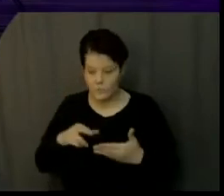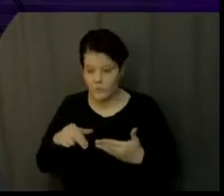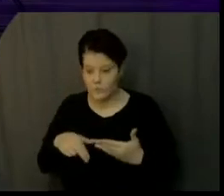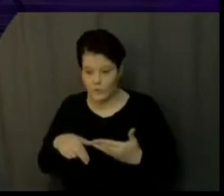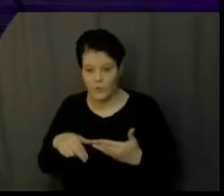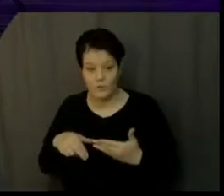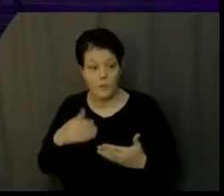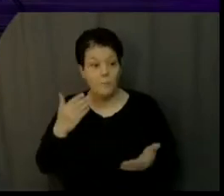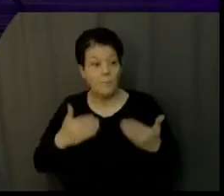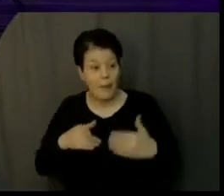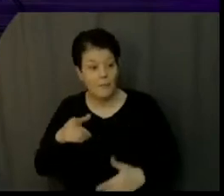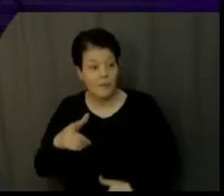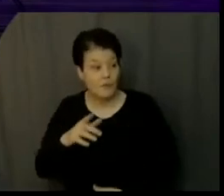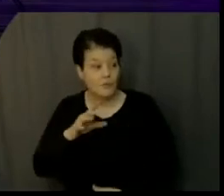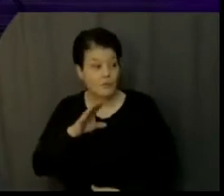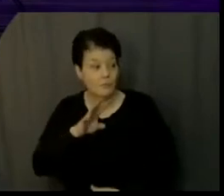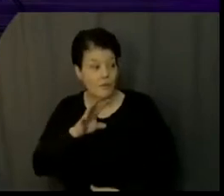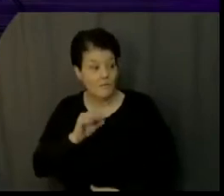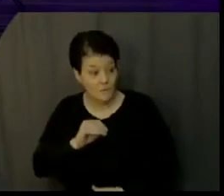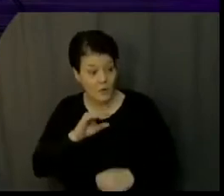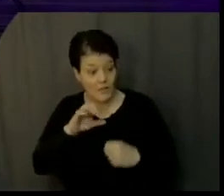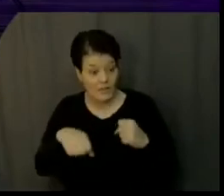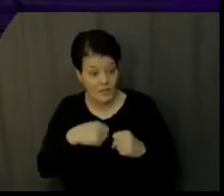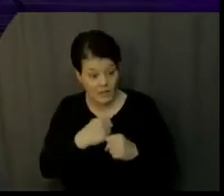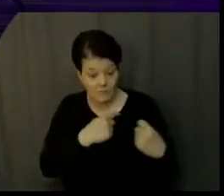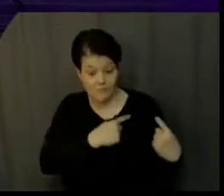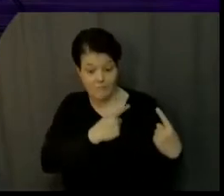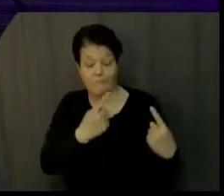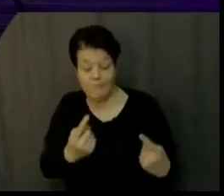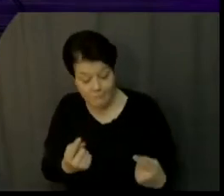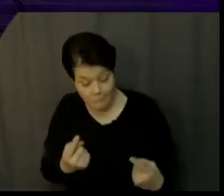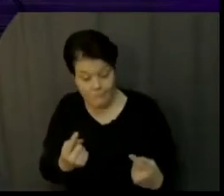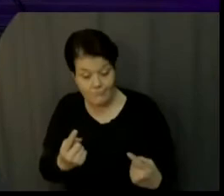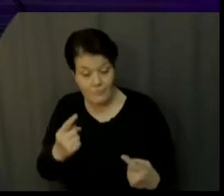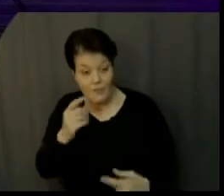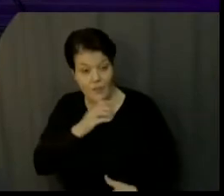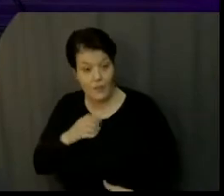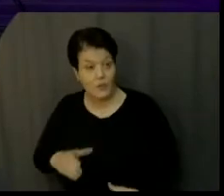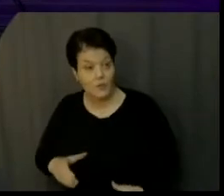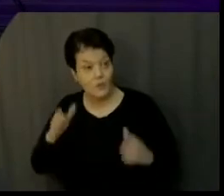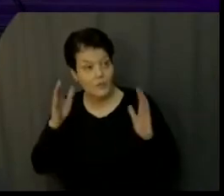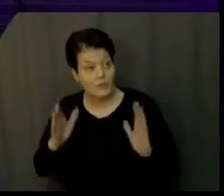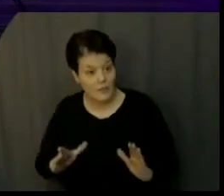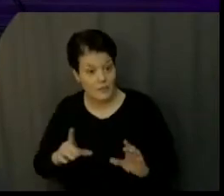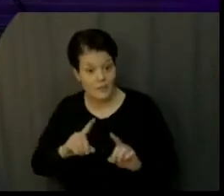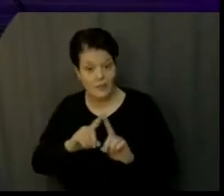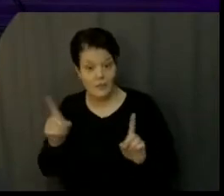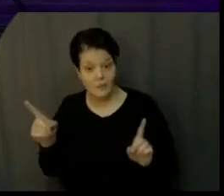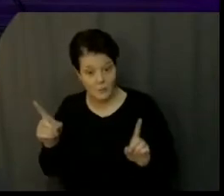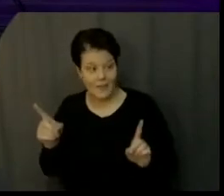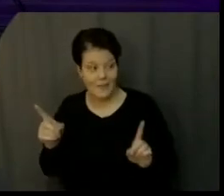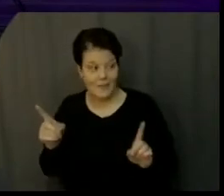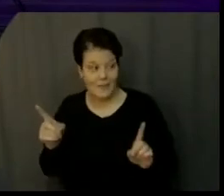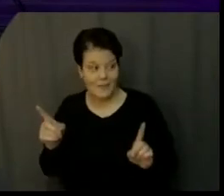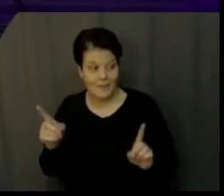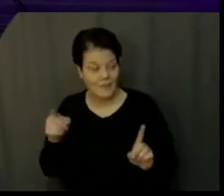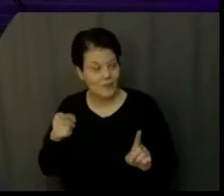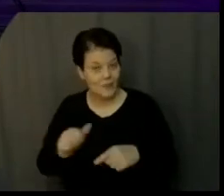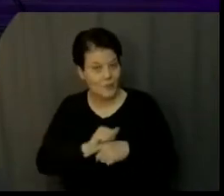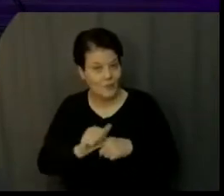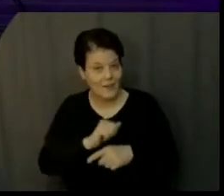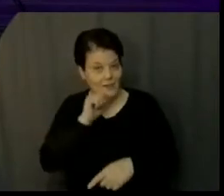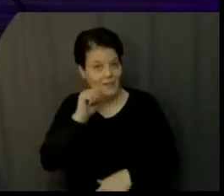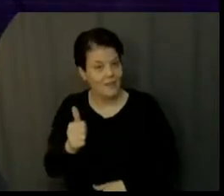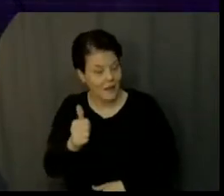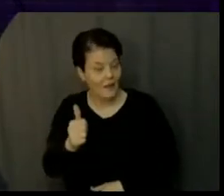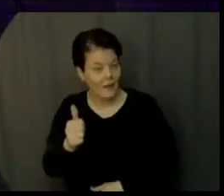40 years, but really people that are like 12 years old can run circles around you. Practice. In